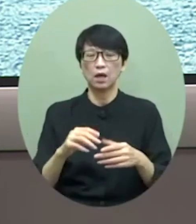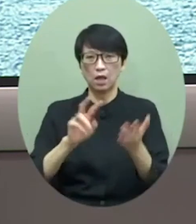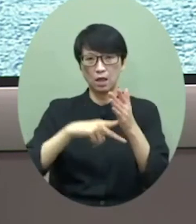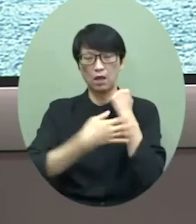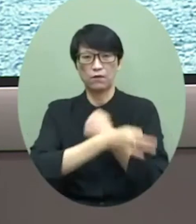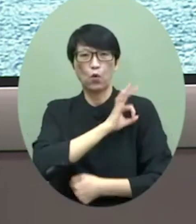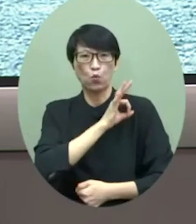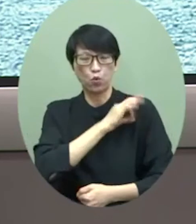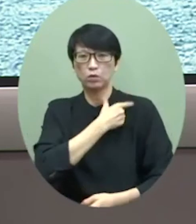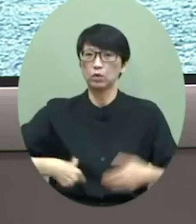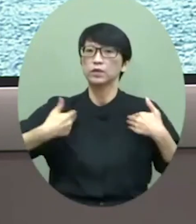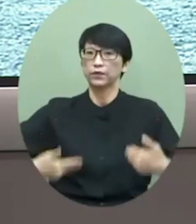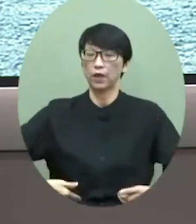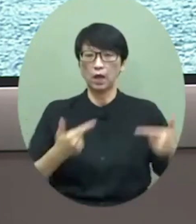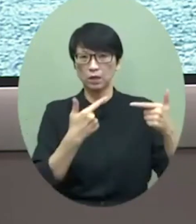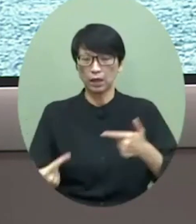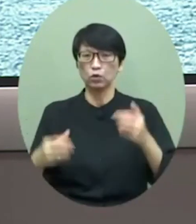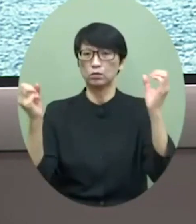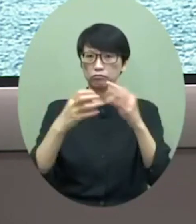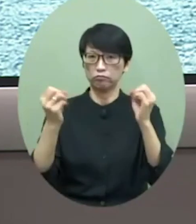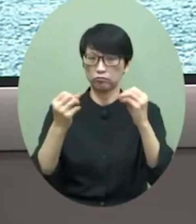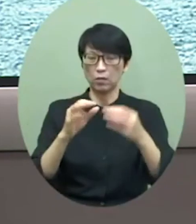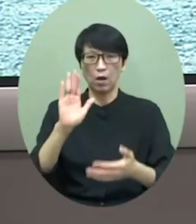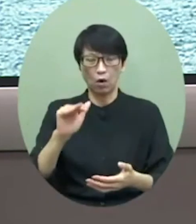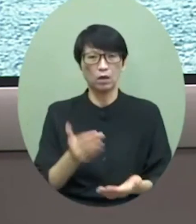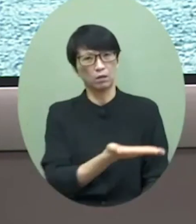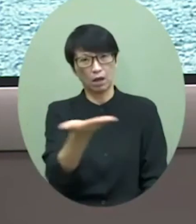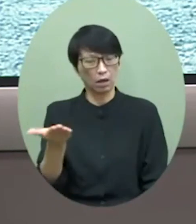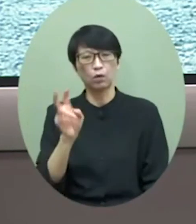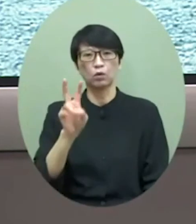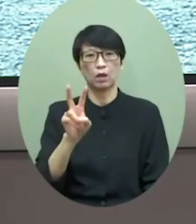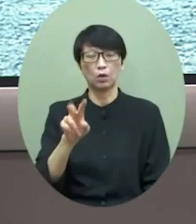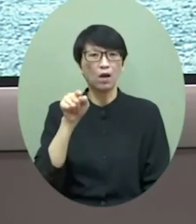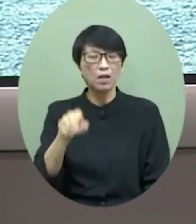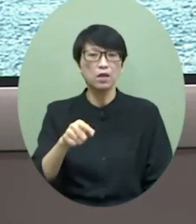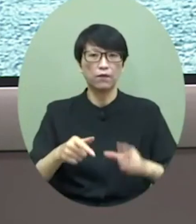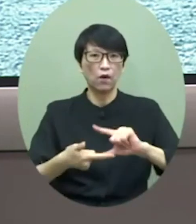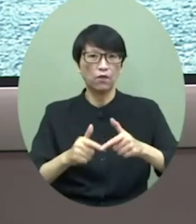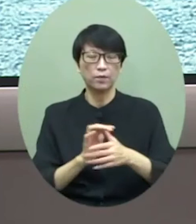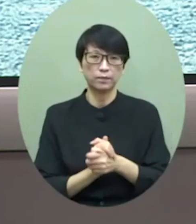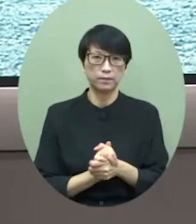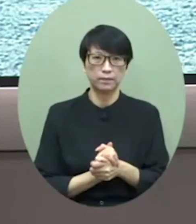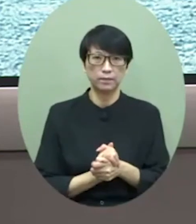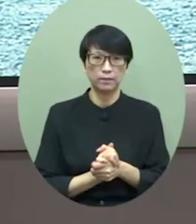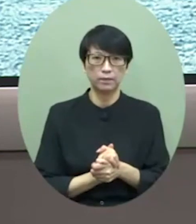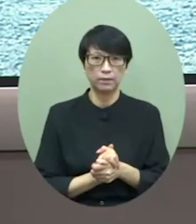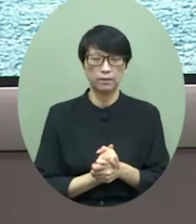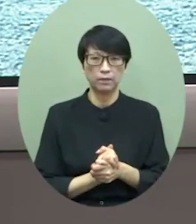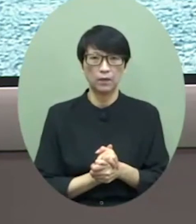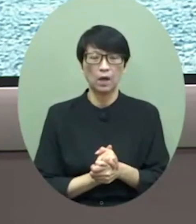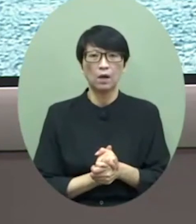holding office shall be deemed as members of the Legislative Council, and they continue to handle